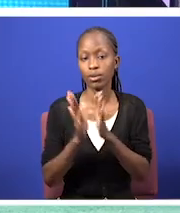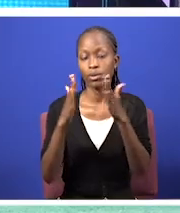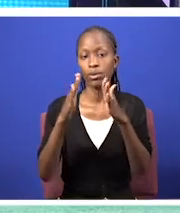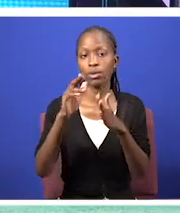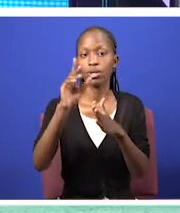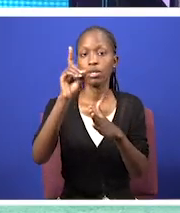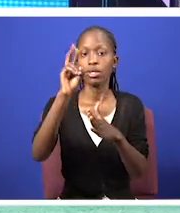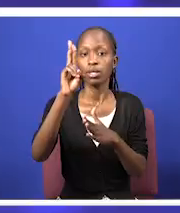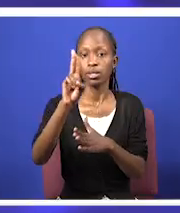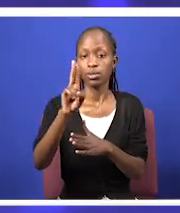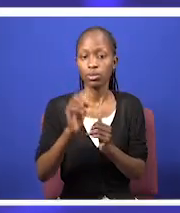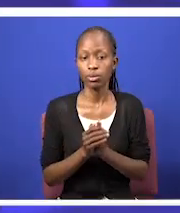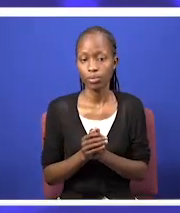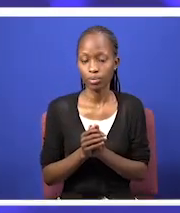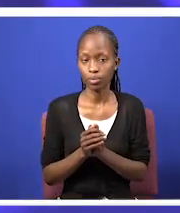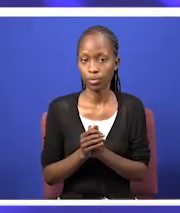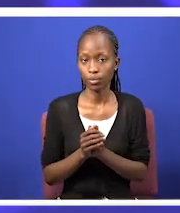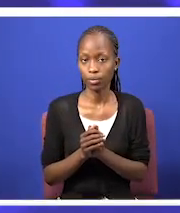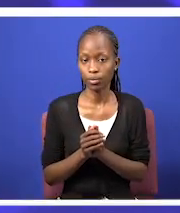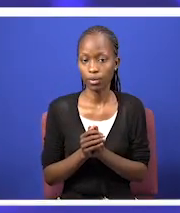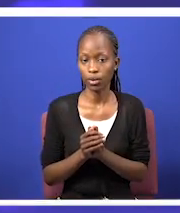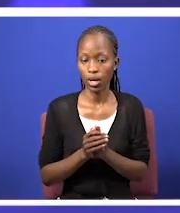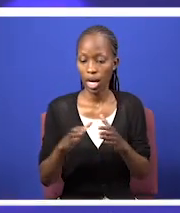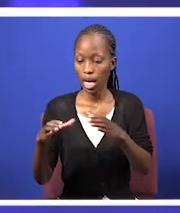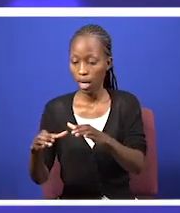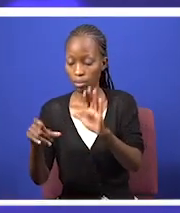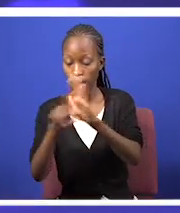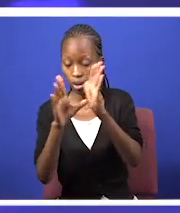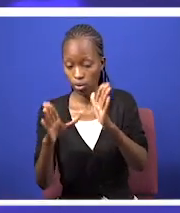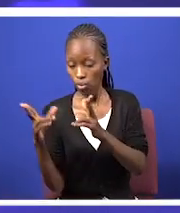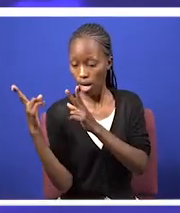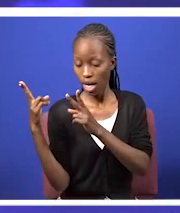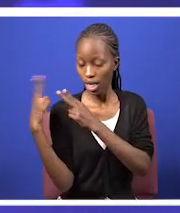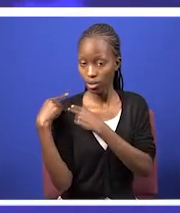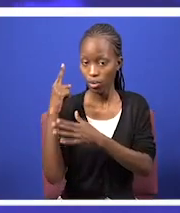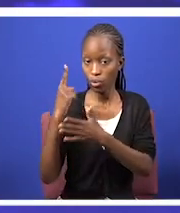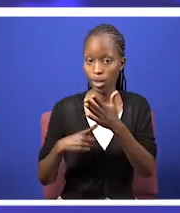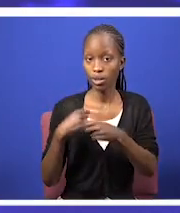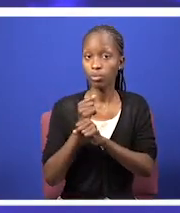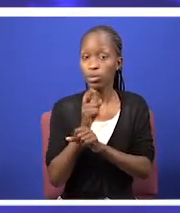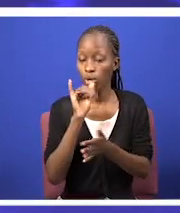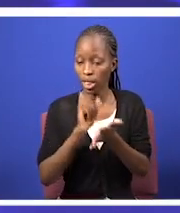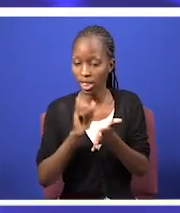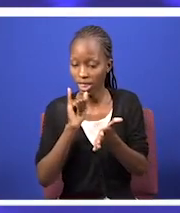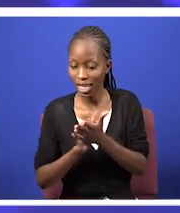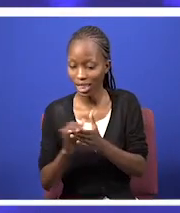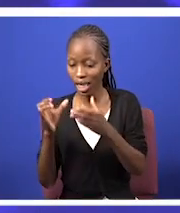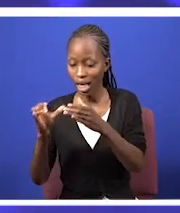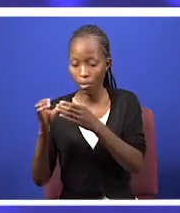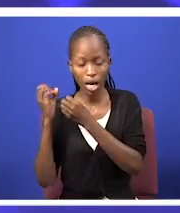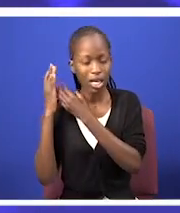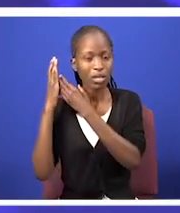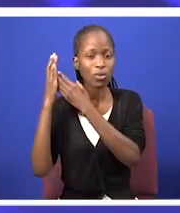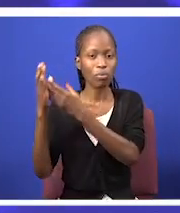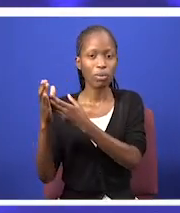friend, Drew. Now, an in-house lawyer is responsible to make sure that we are on the right track with